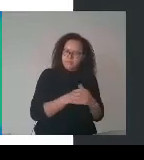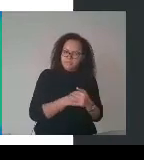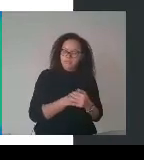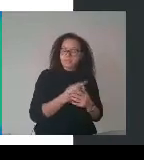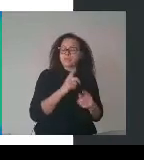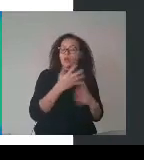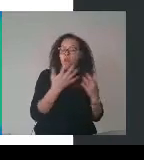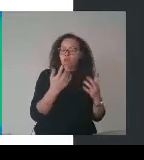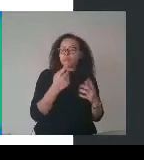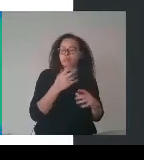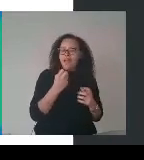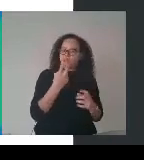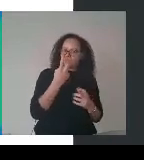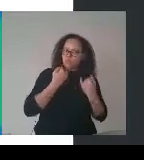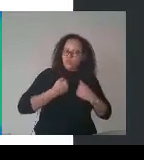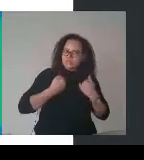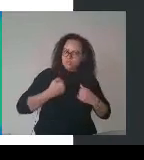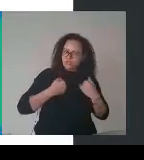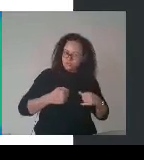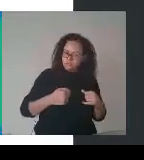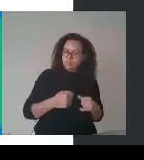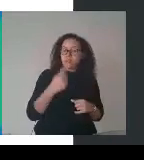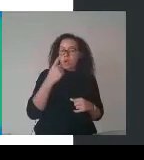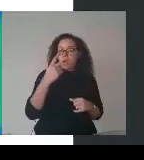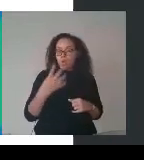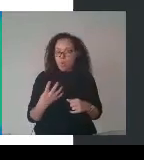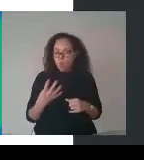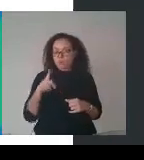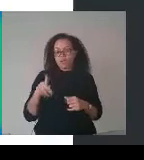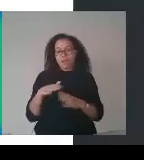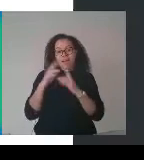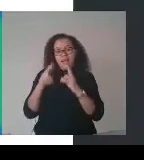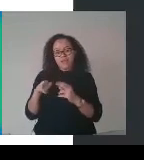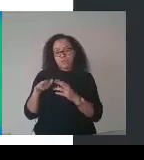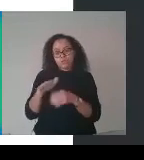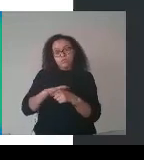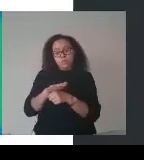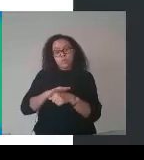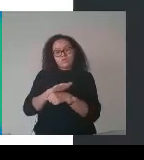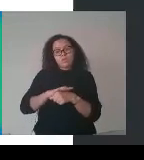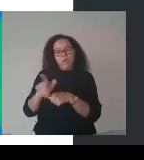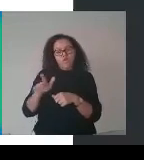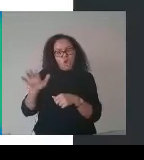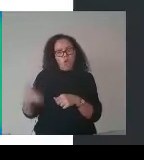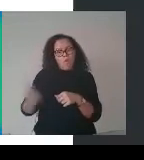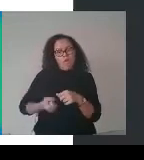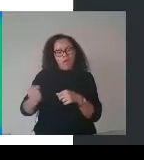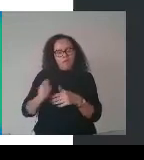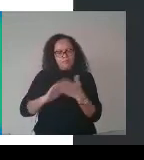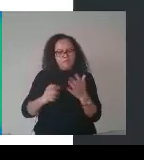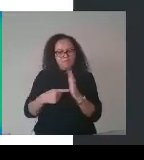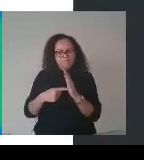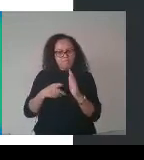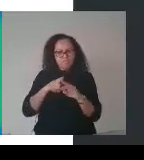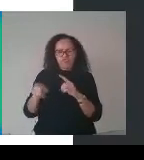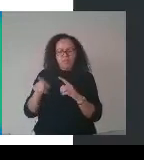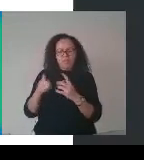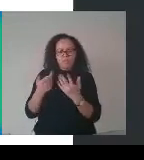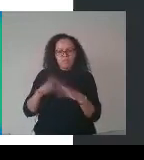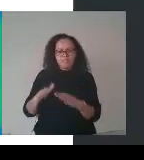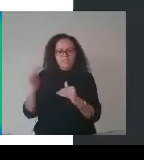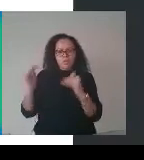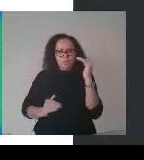A quarter of our users are from the lowest income households in the UK, which is a key part of our social mission to cut through health inequalities. Two-thirds register